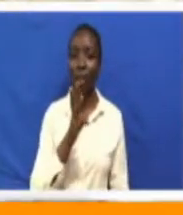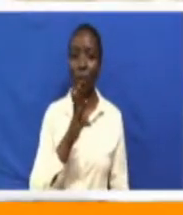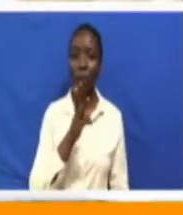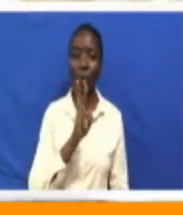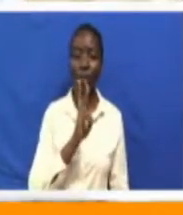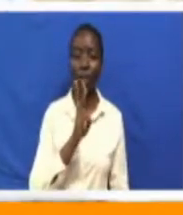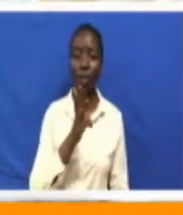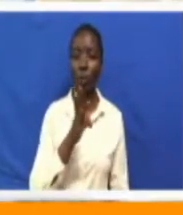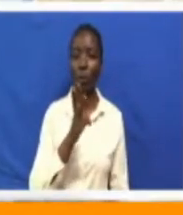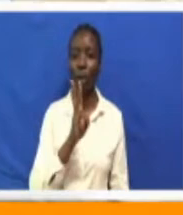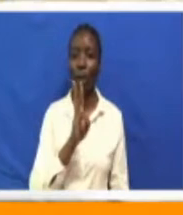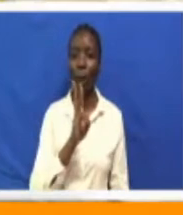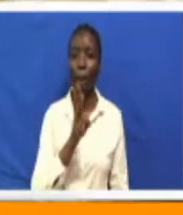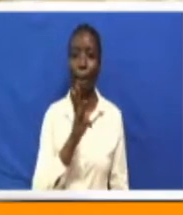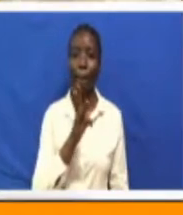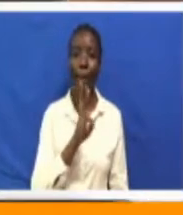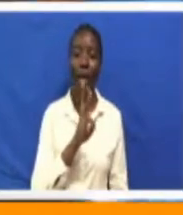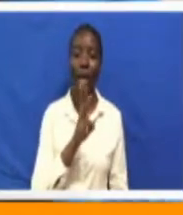YouTube